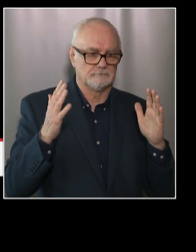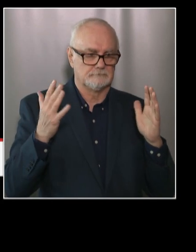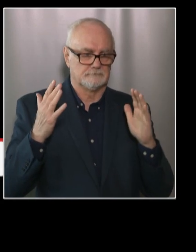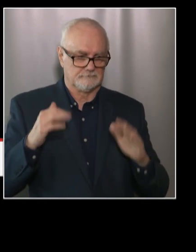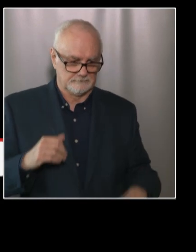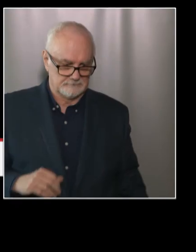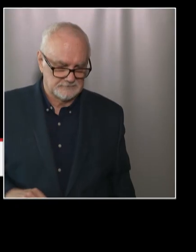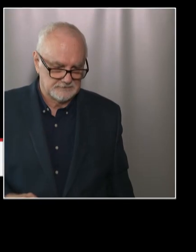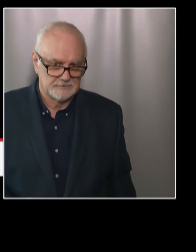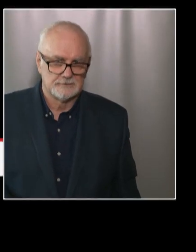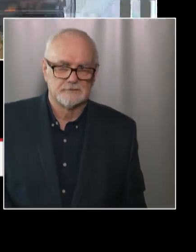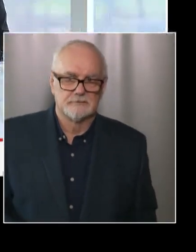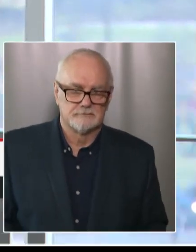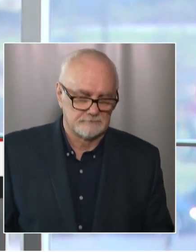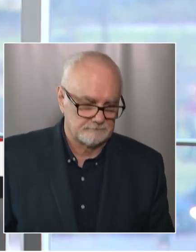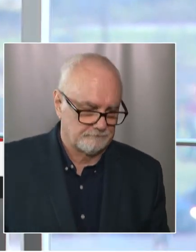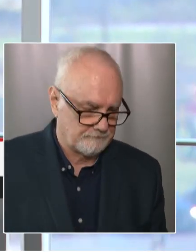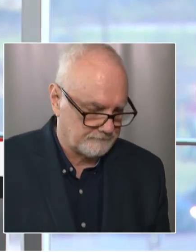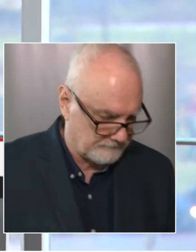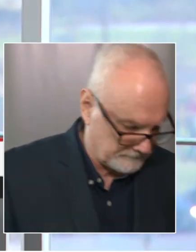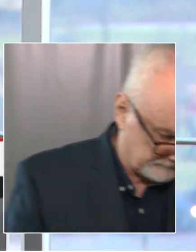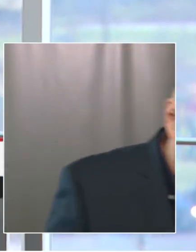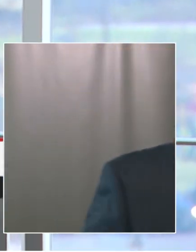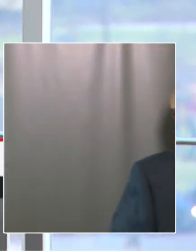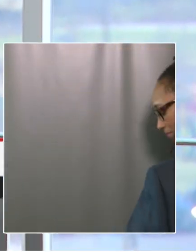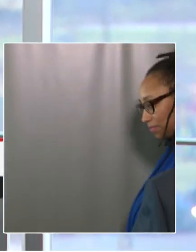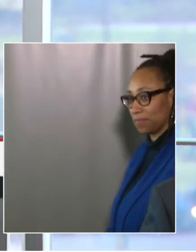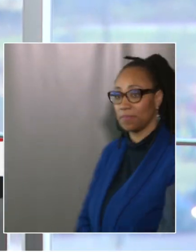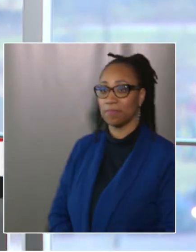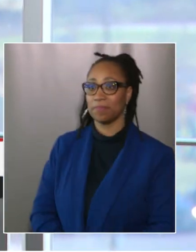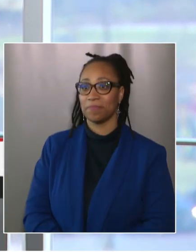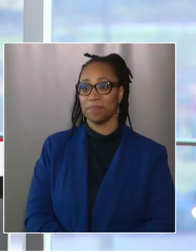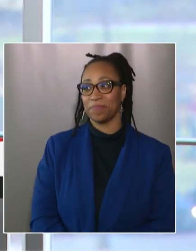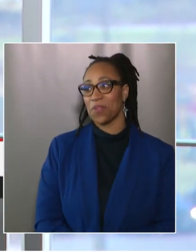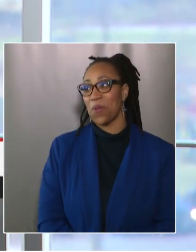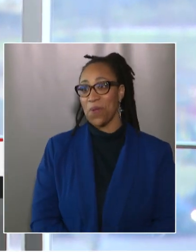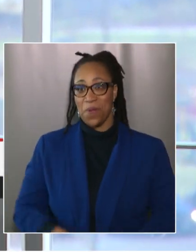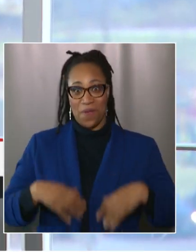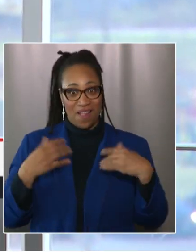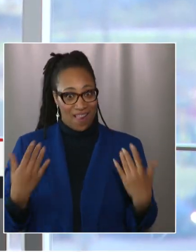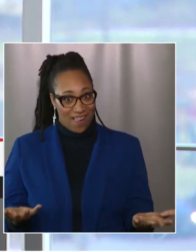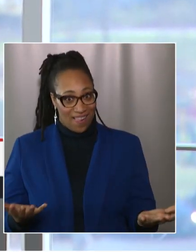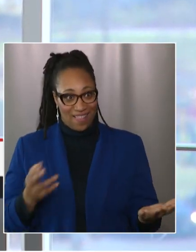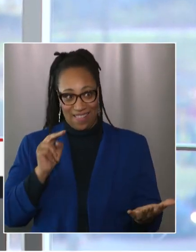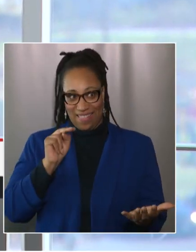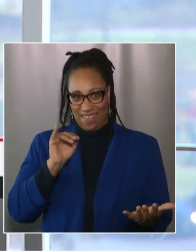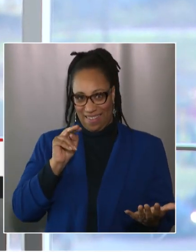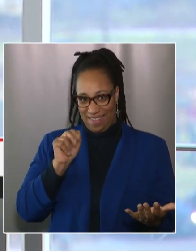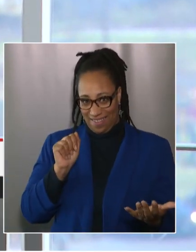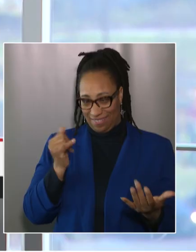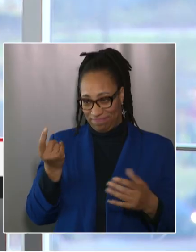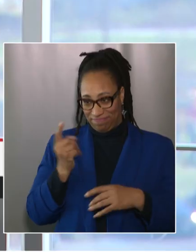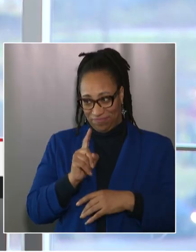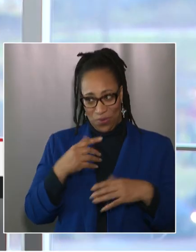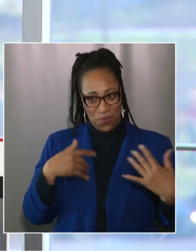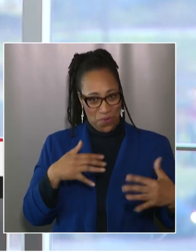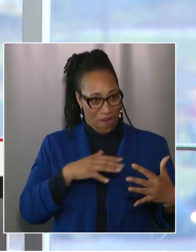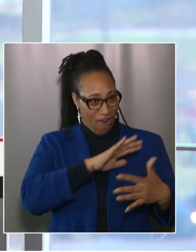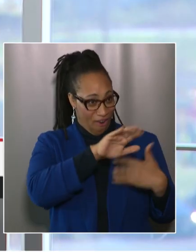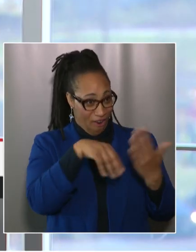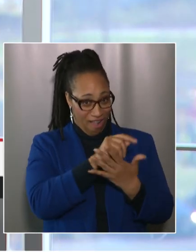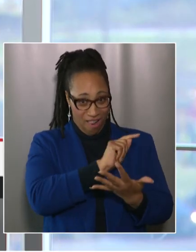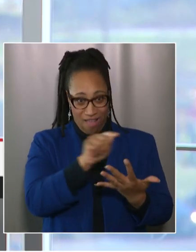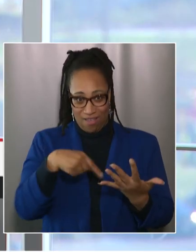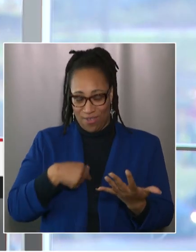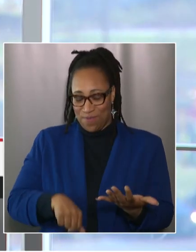Well, I think that we should all be proud of this work, and I know that even though there may be certain teams that were recognized, there are many of you in